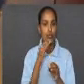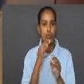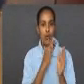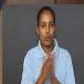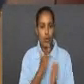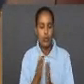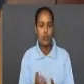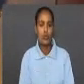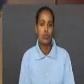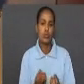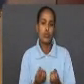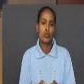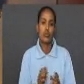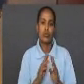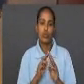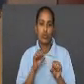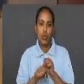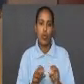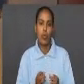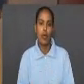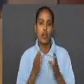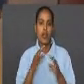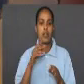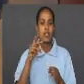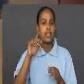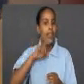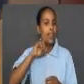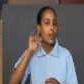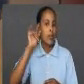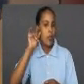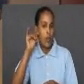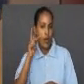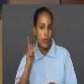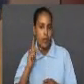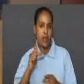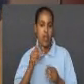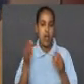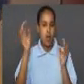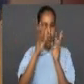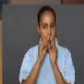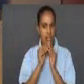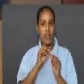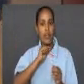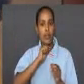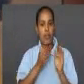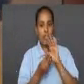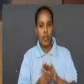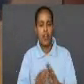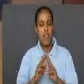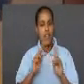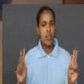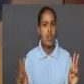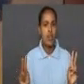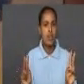produces so many synthetic polymers that the cumulative effect can have a